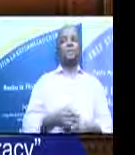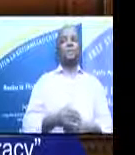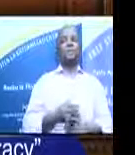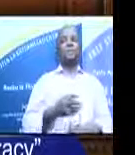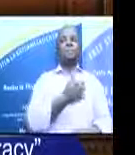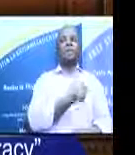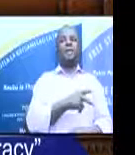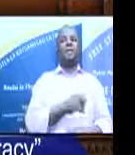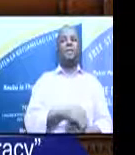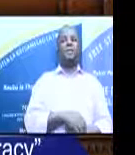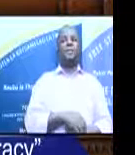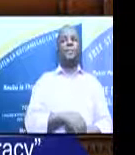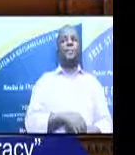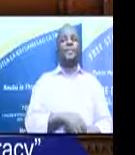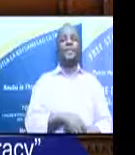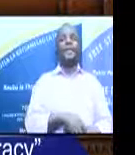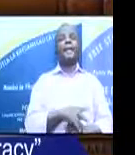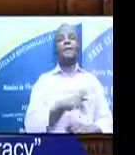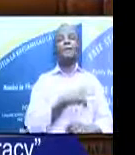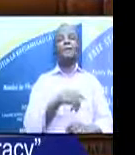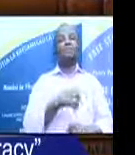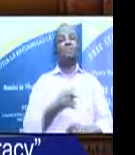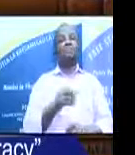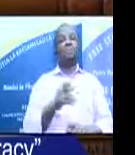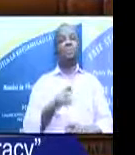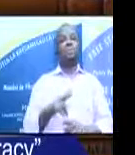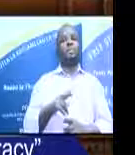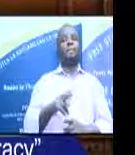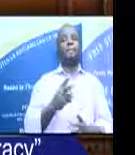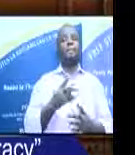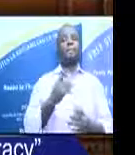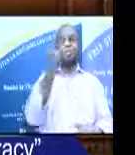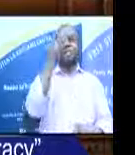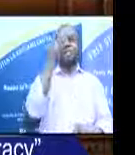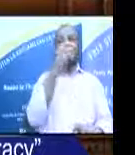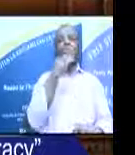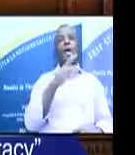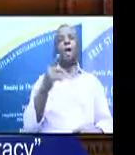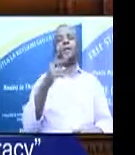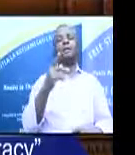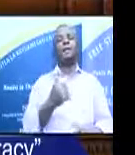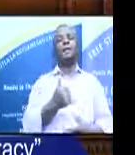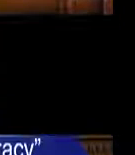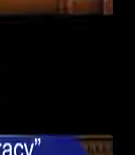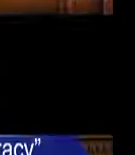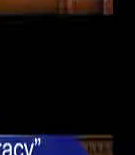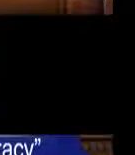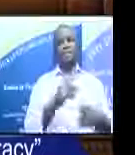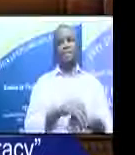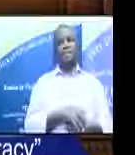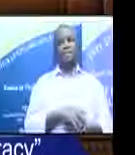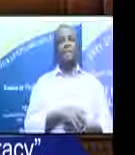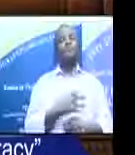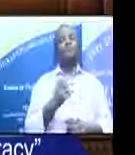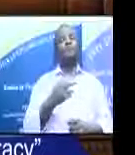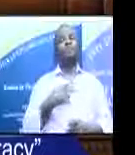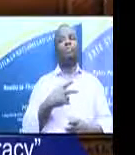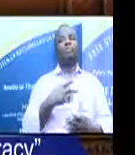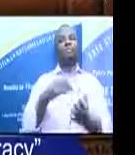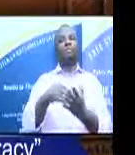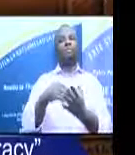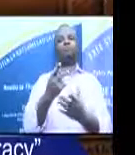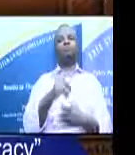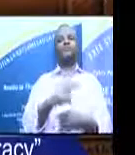the hospital? Did she see how patients are assisted by other patients to get to